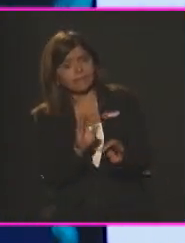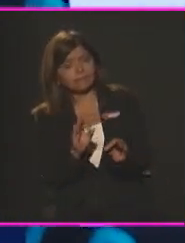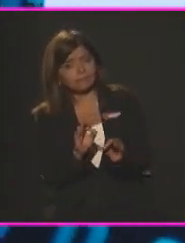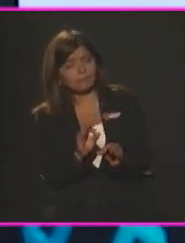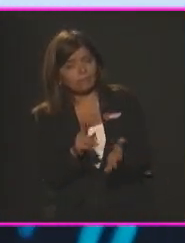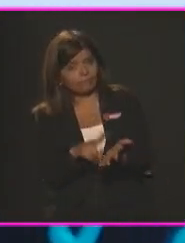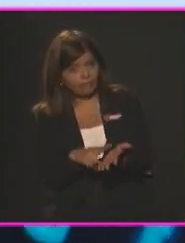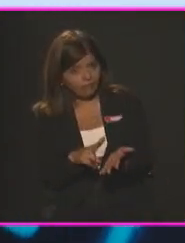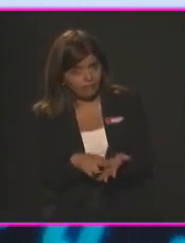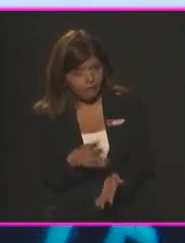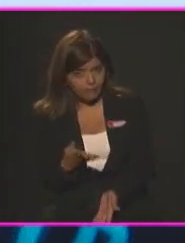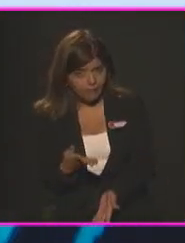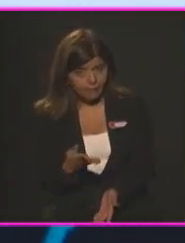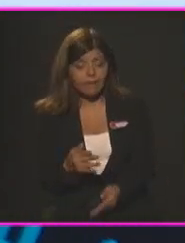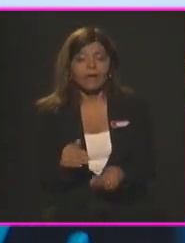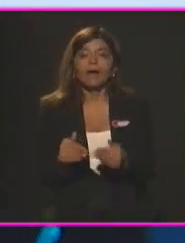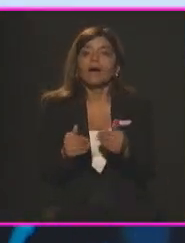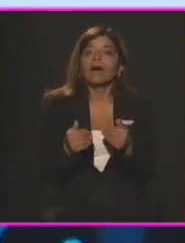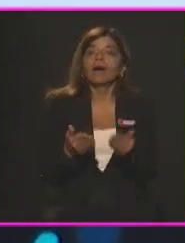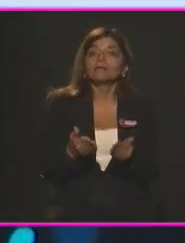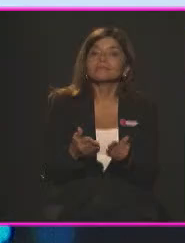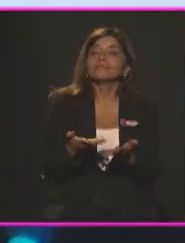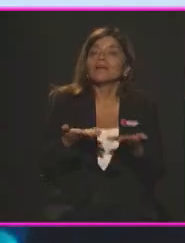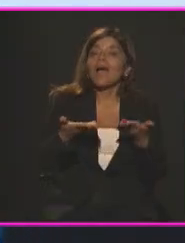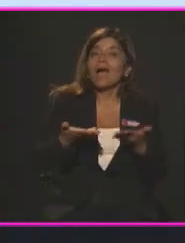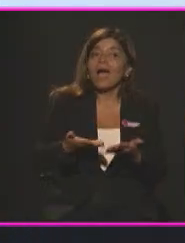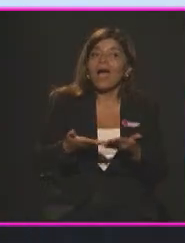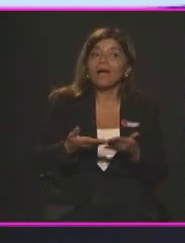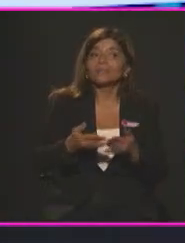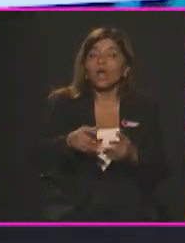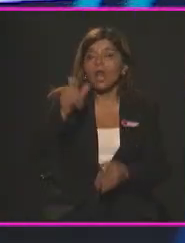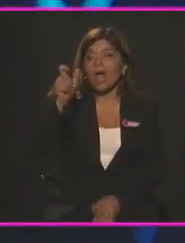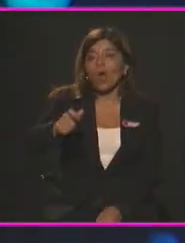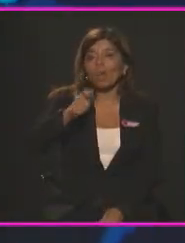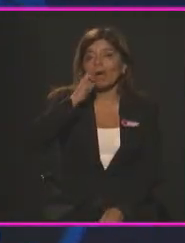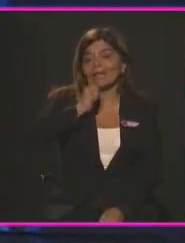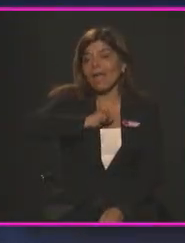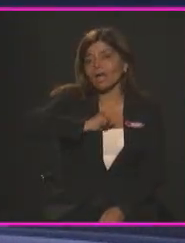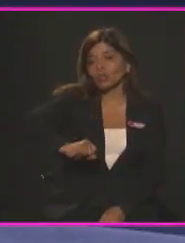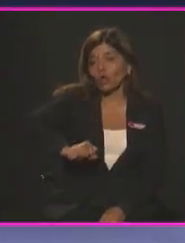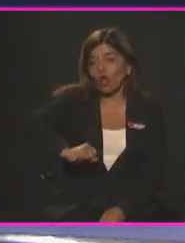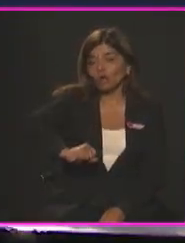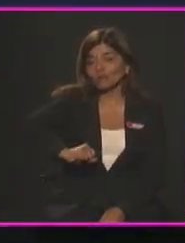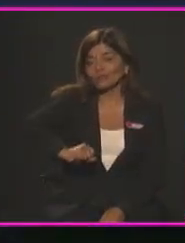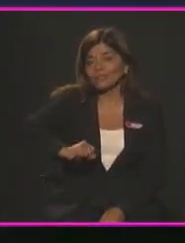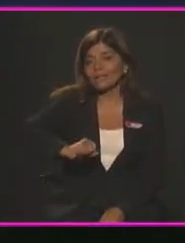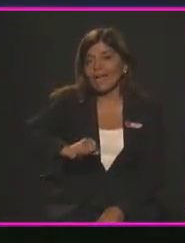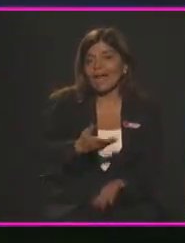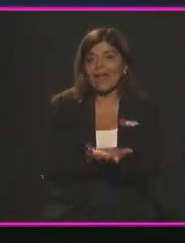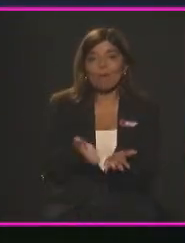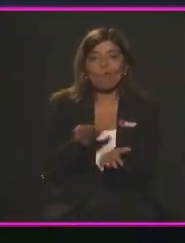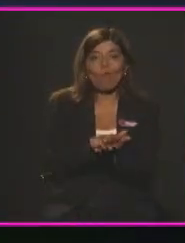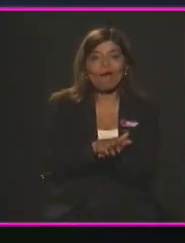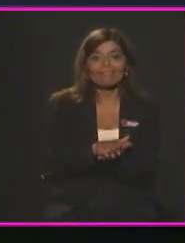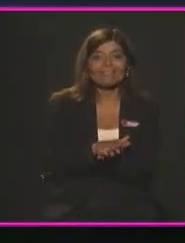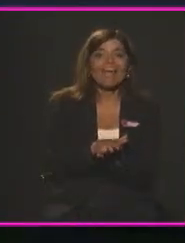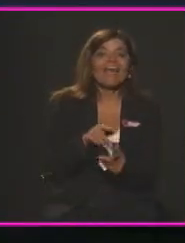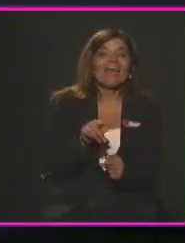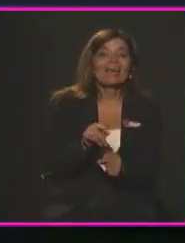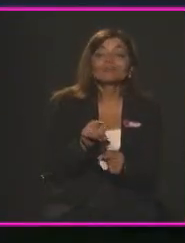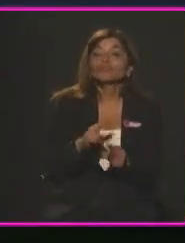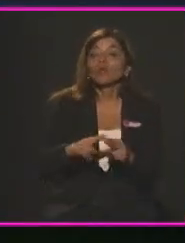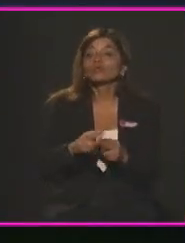humanity's battle with the Grim Reaper is at an end, right? All we had to do was fight him off with the right piece of cheese, and we'd be